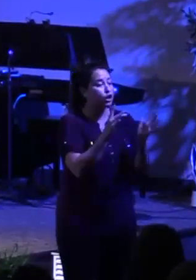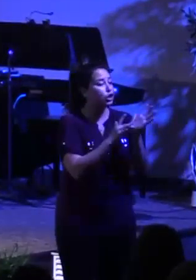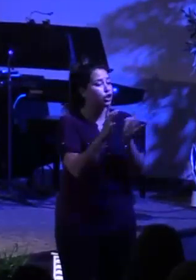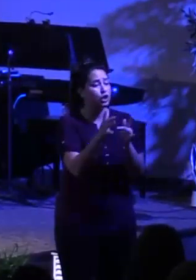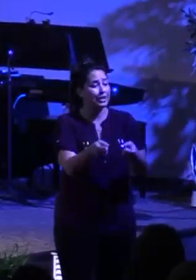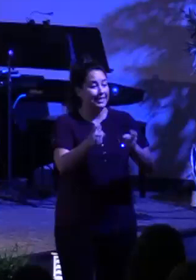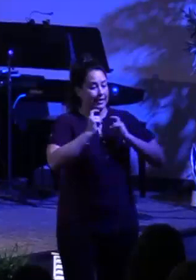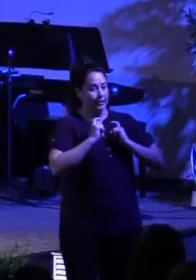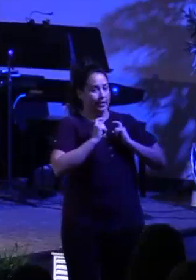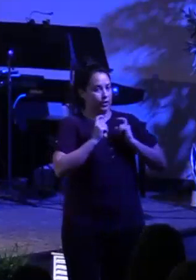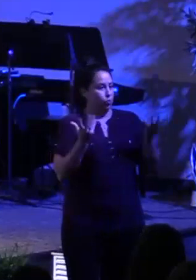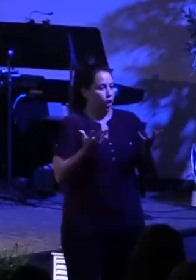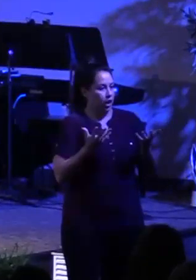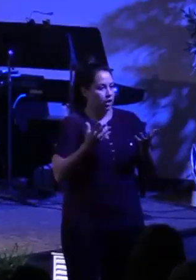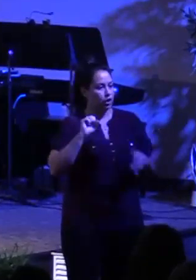to shalom.